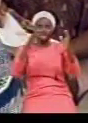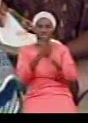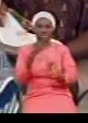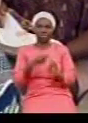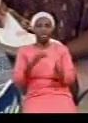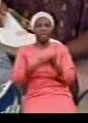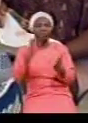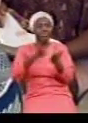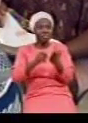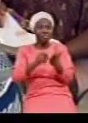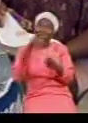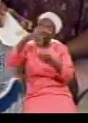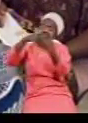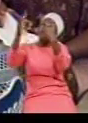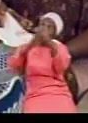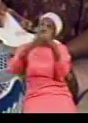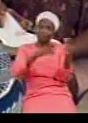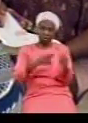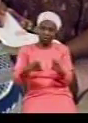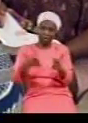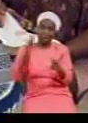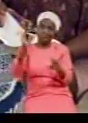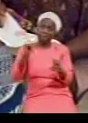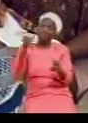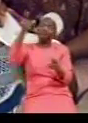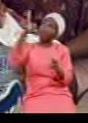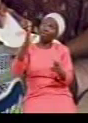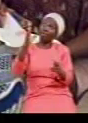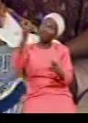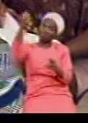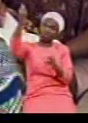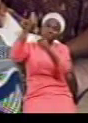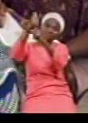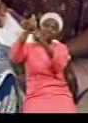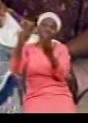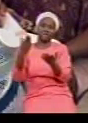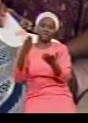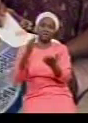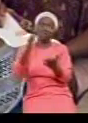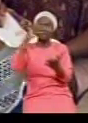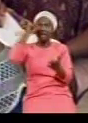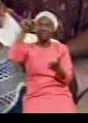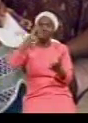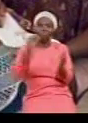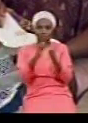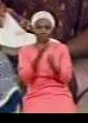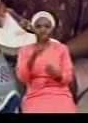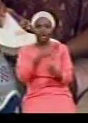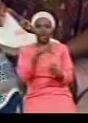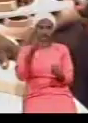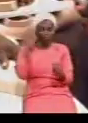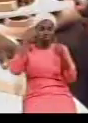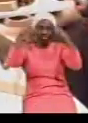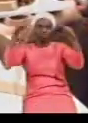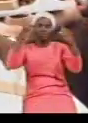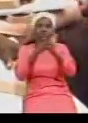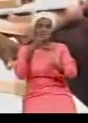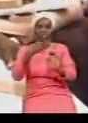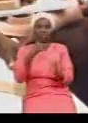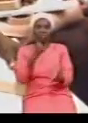down in heaven by God himself already. He is with you. You will succeed in Jesus'